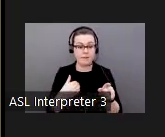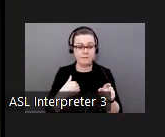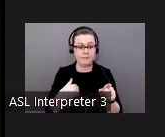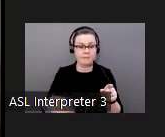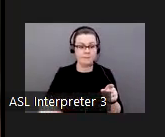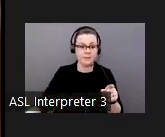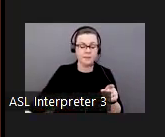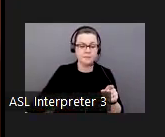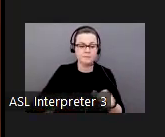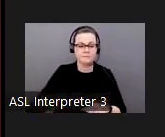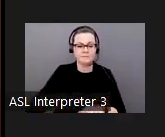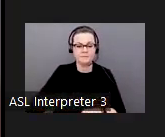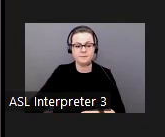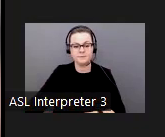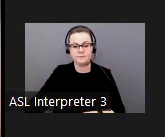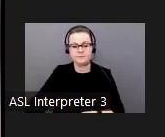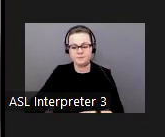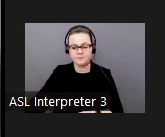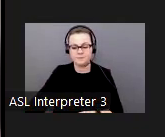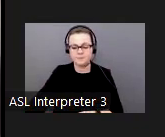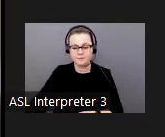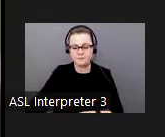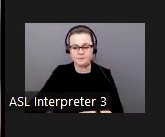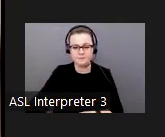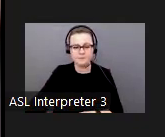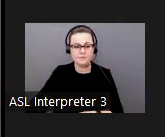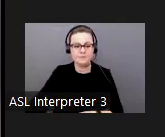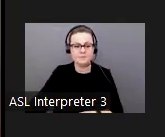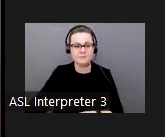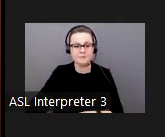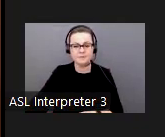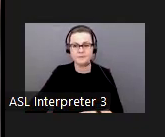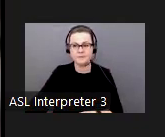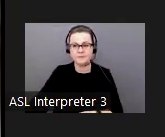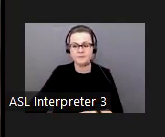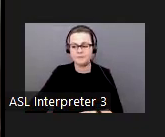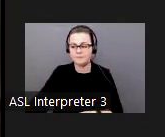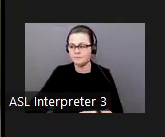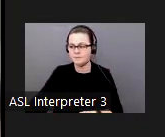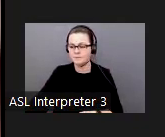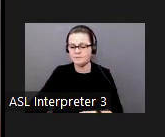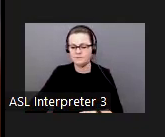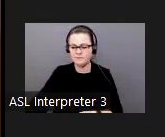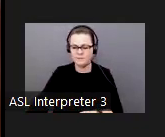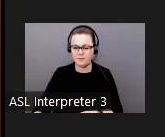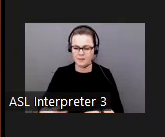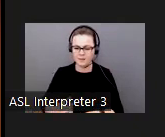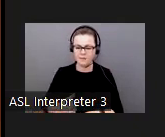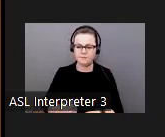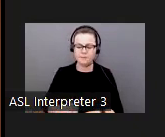Hey, Mom. I'm waiting. Oh, I'm coming. Your father's always been so particular about his